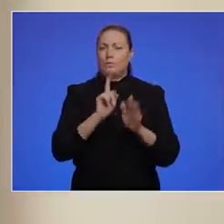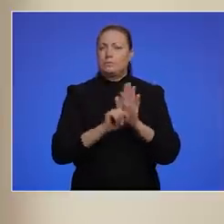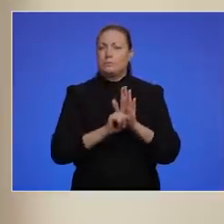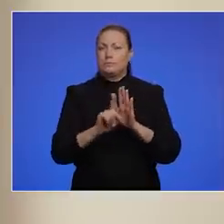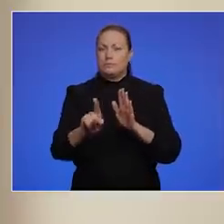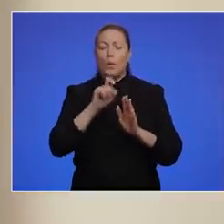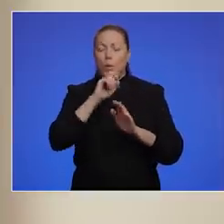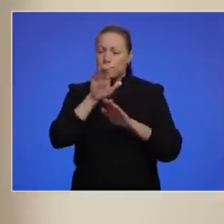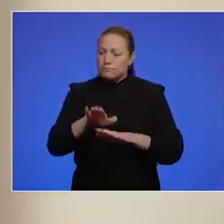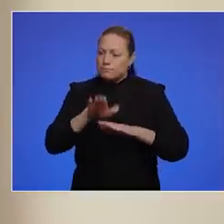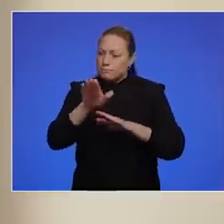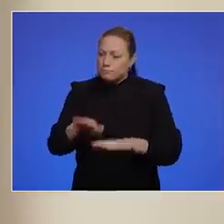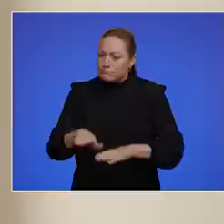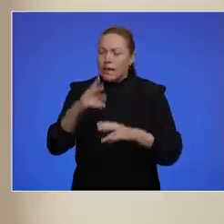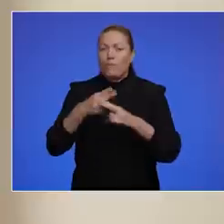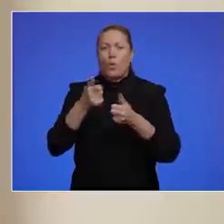common good